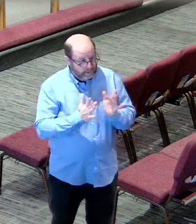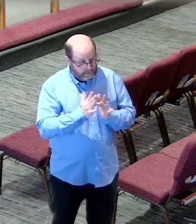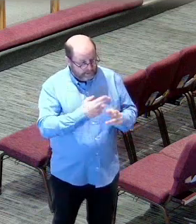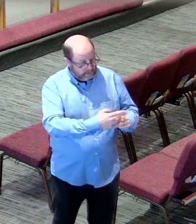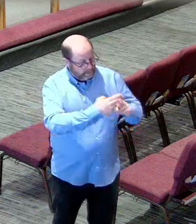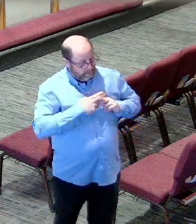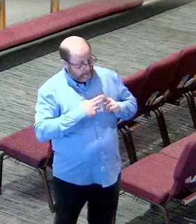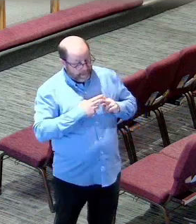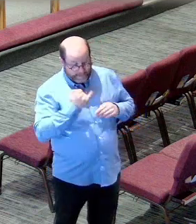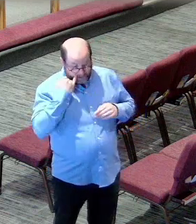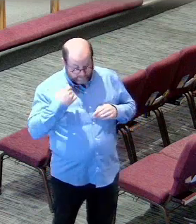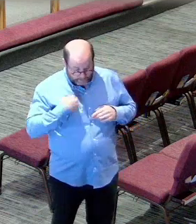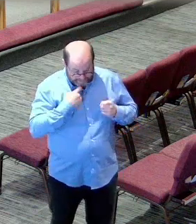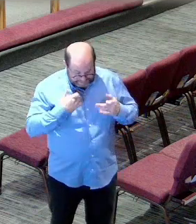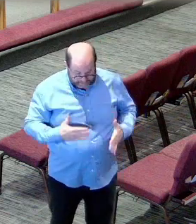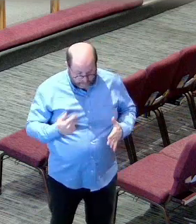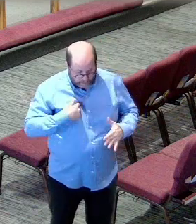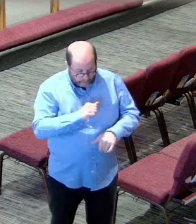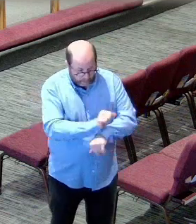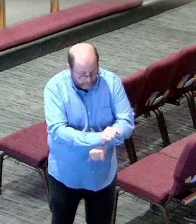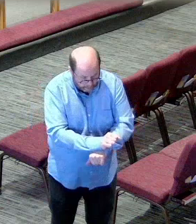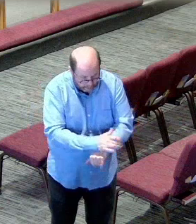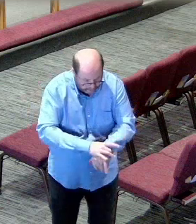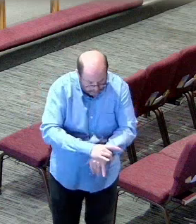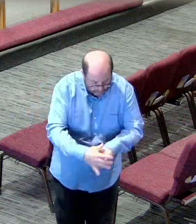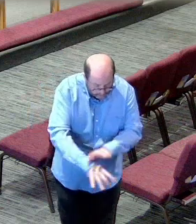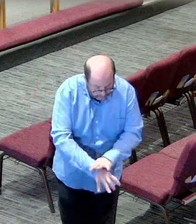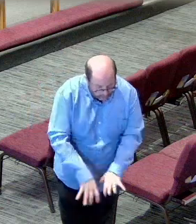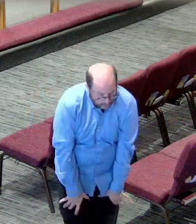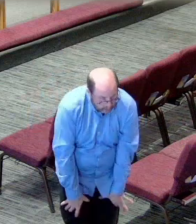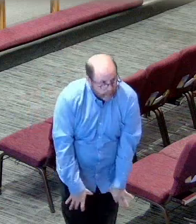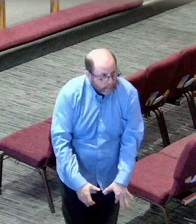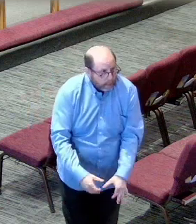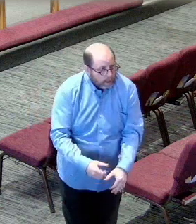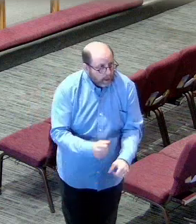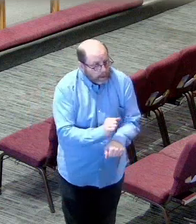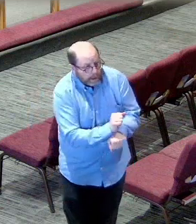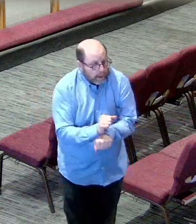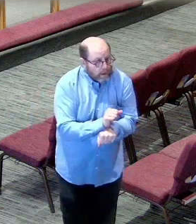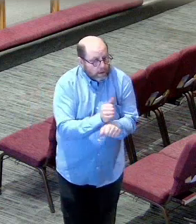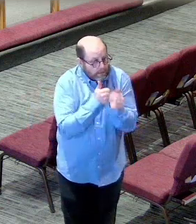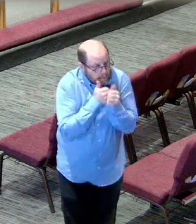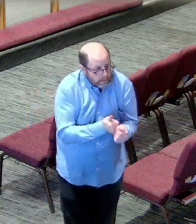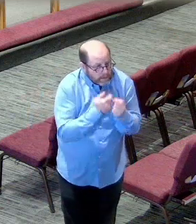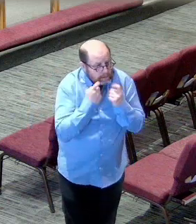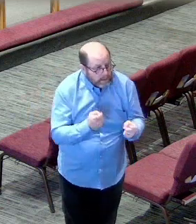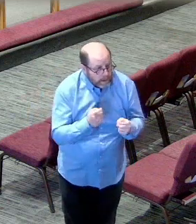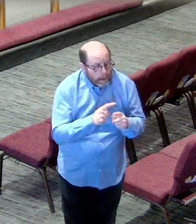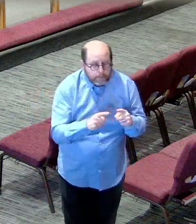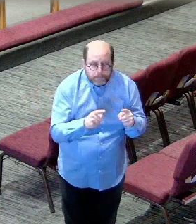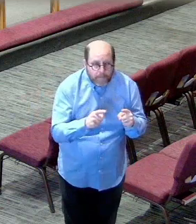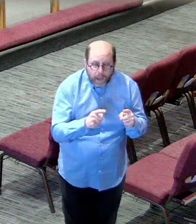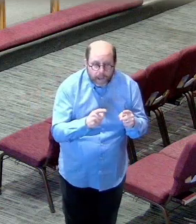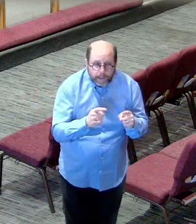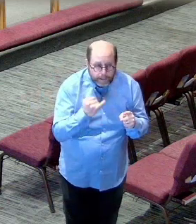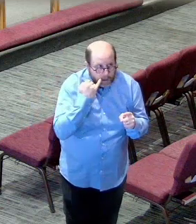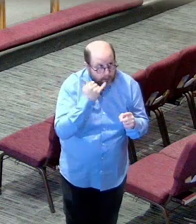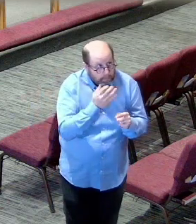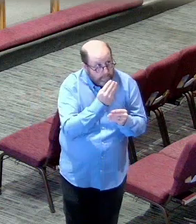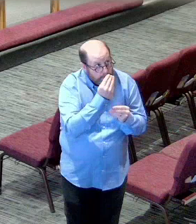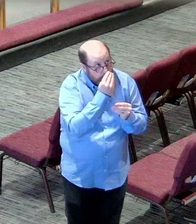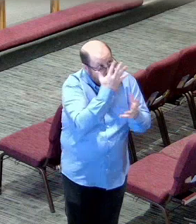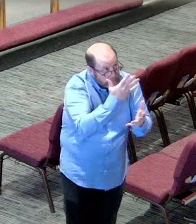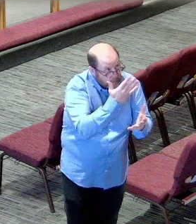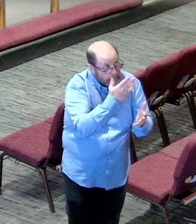is a slave bound, tied up, and loaded down. But the truth also says above all